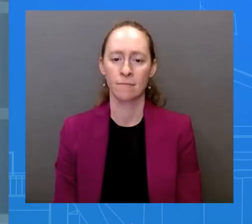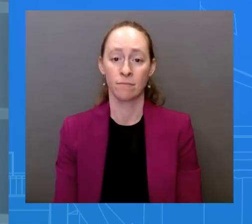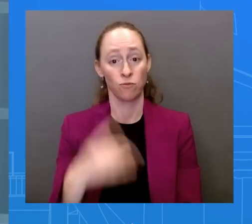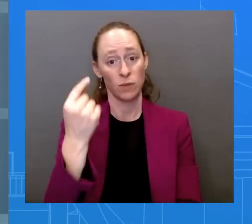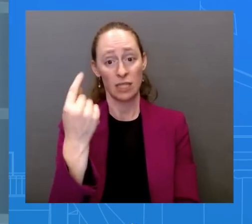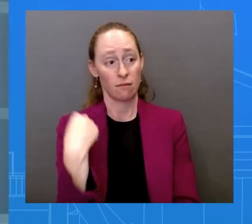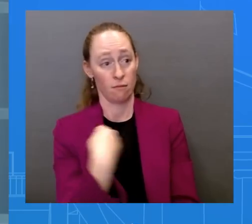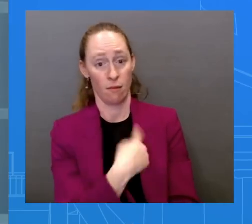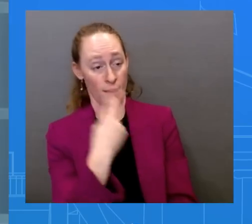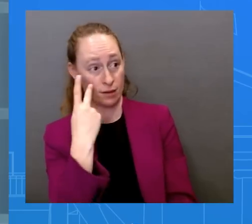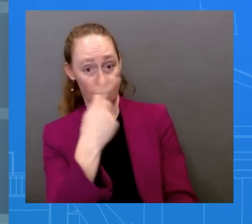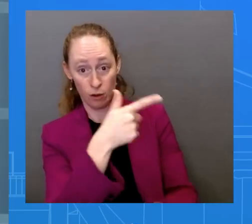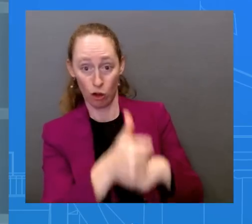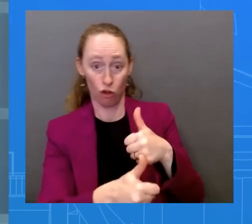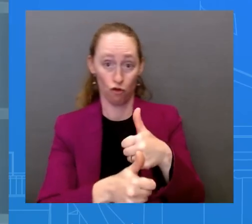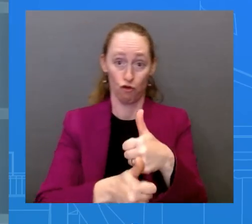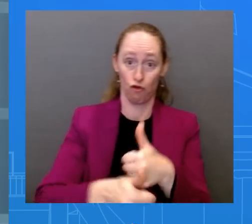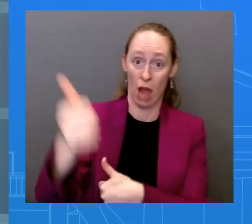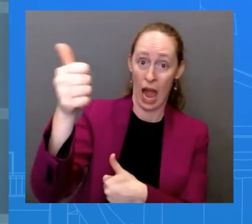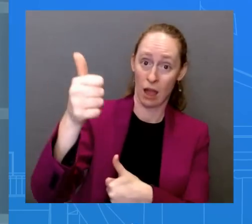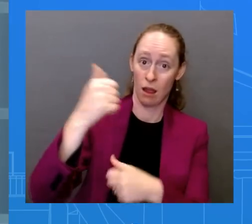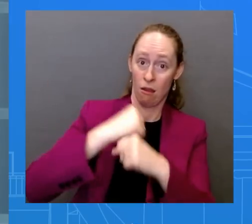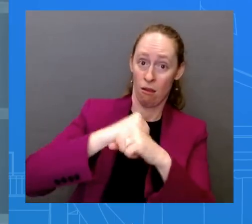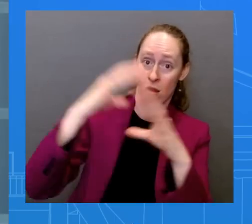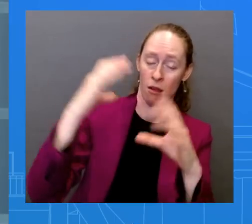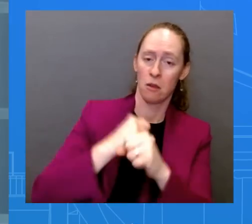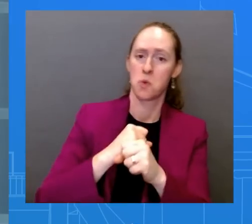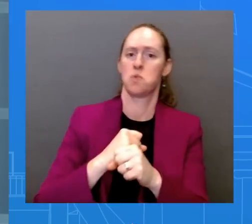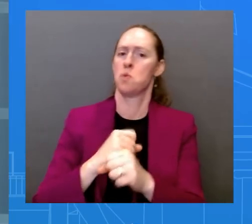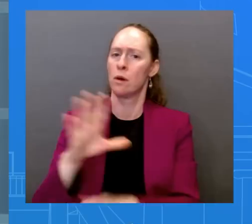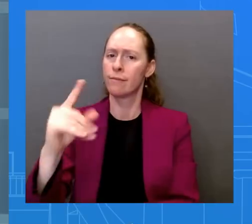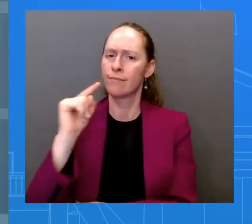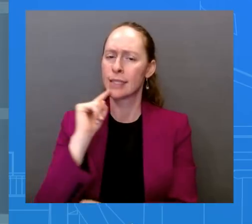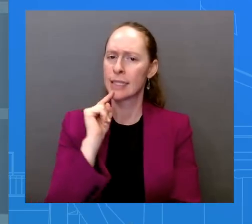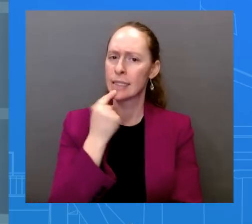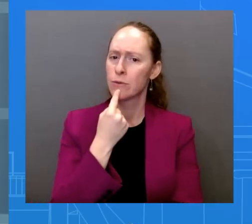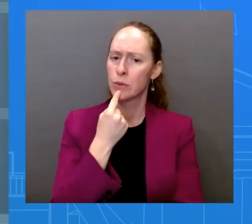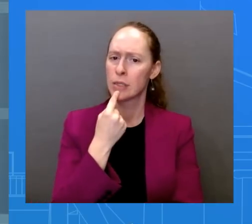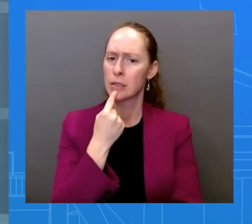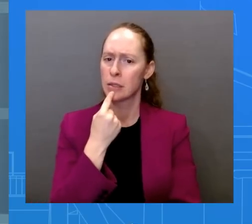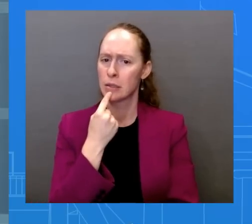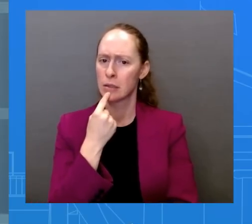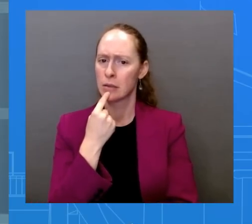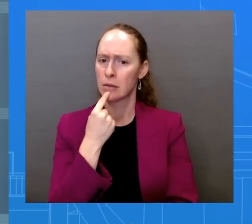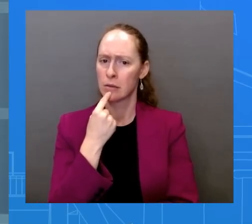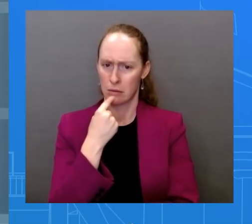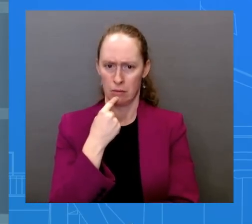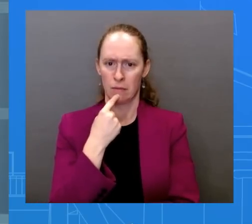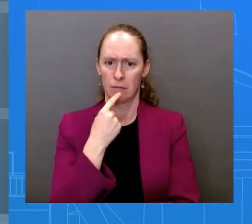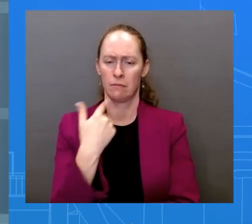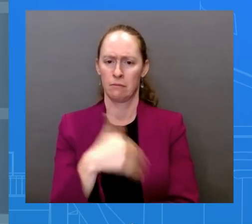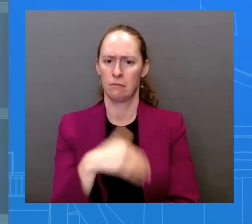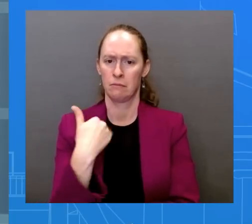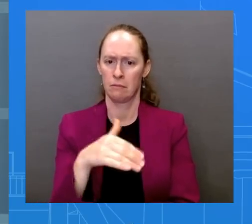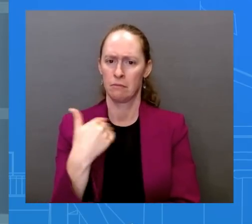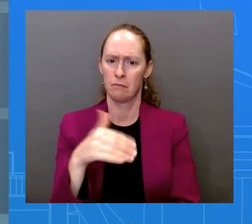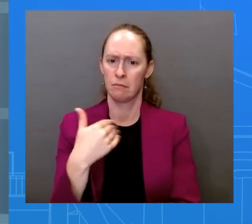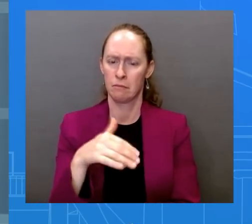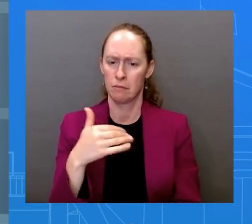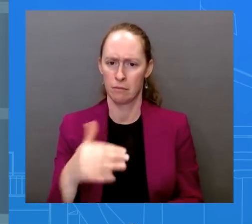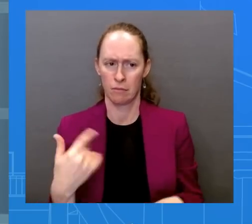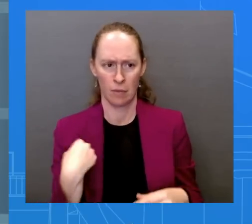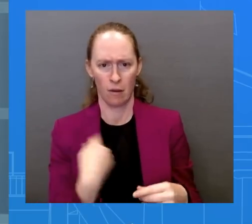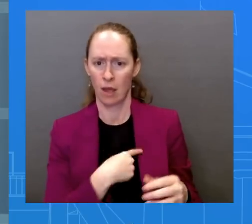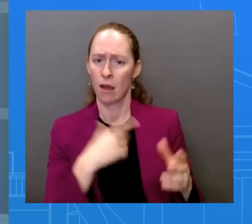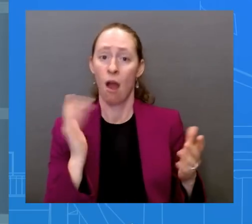seriously. But we have not seen any reason to adjust our own nuclear posture at this time. So again, haven't seen any evidence of